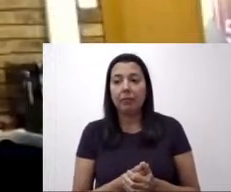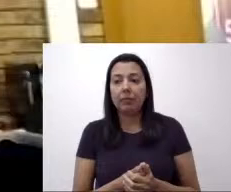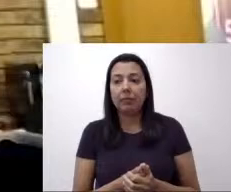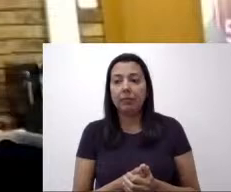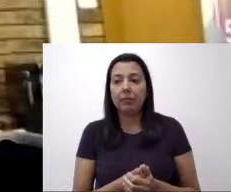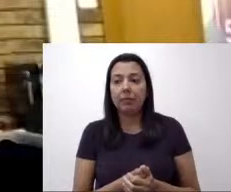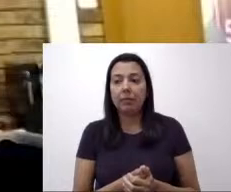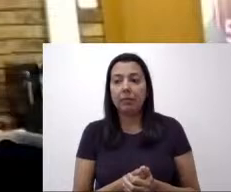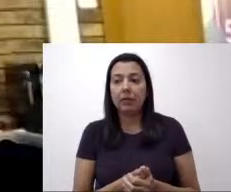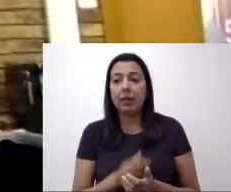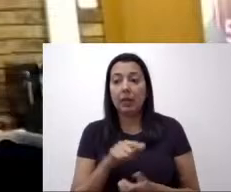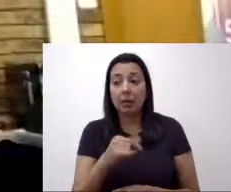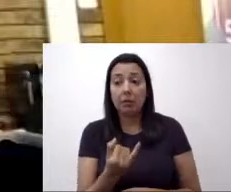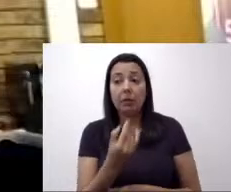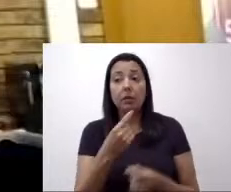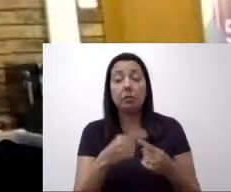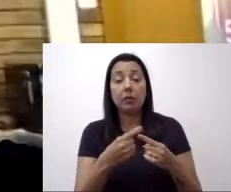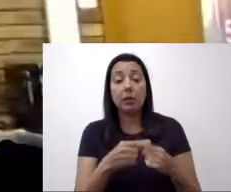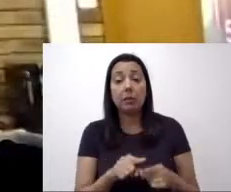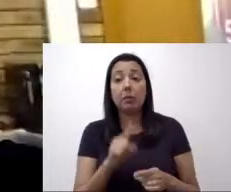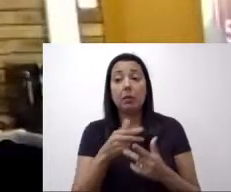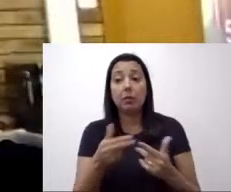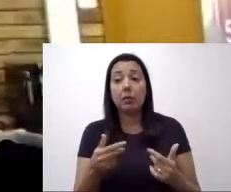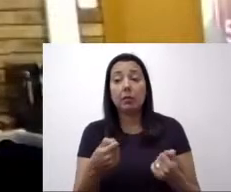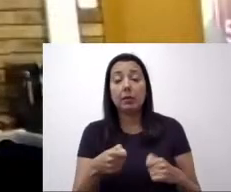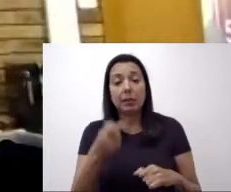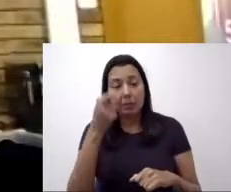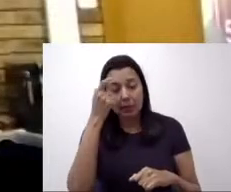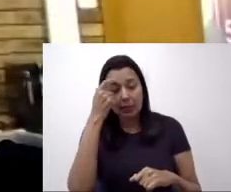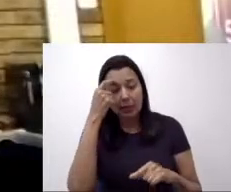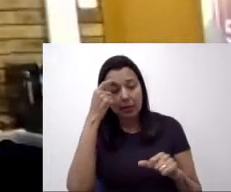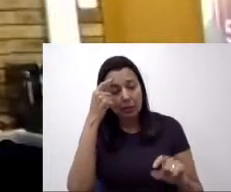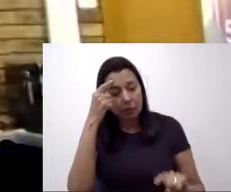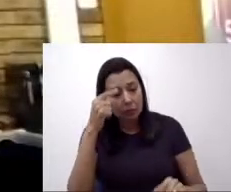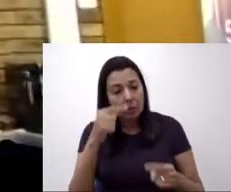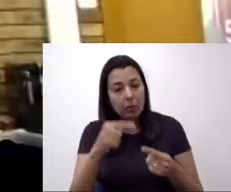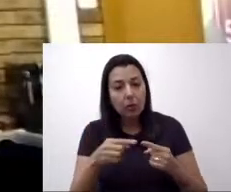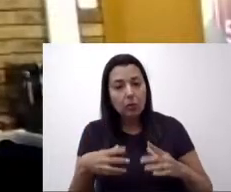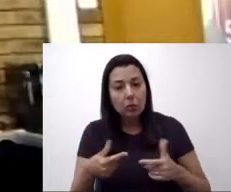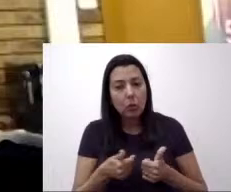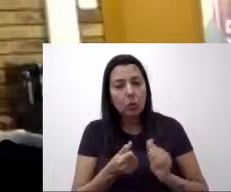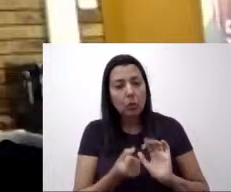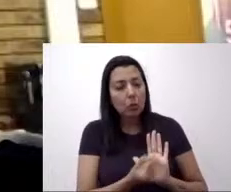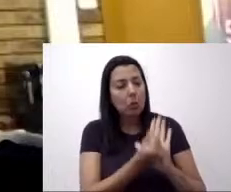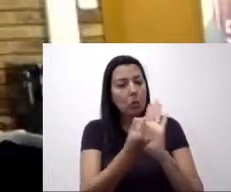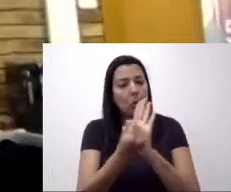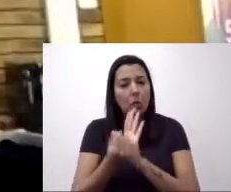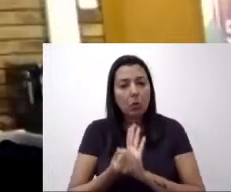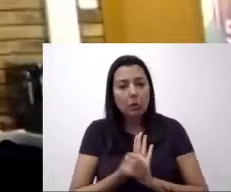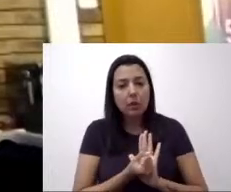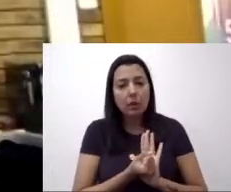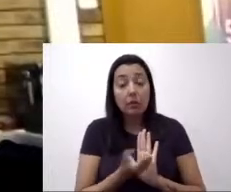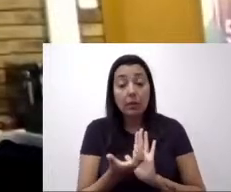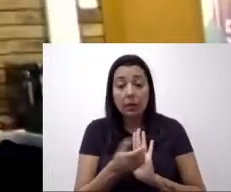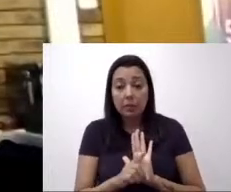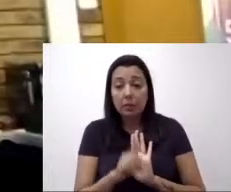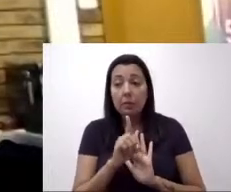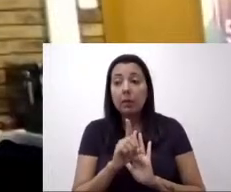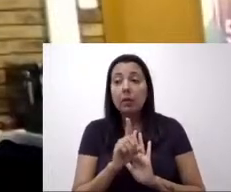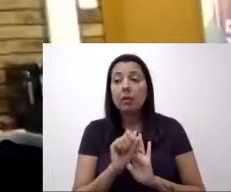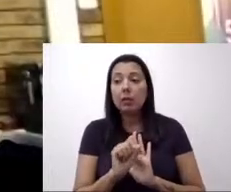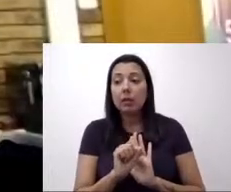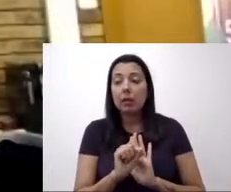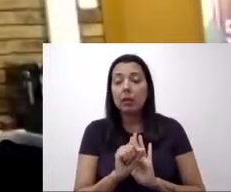advocacy coalition framework, is that all this model try first to impose a model to the empirical